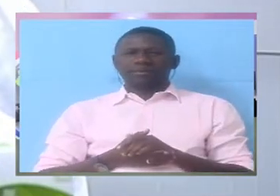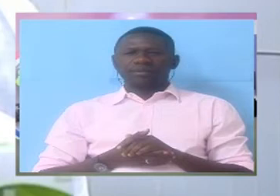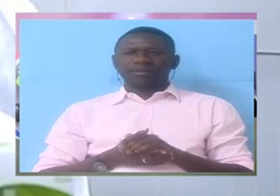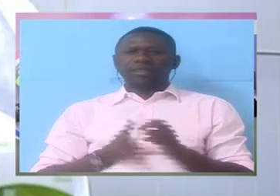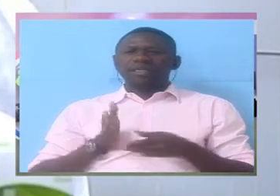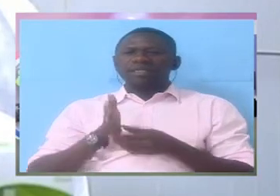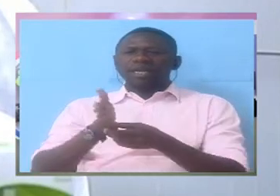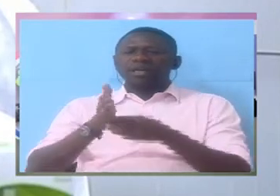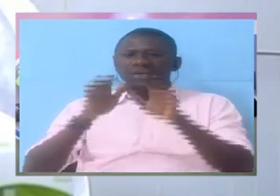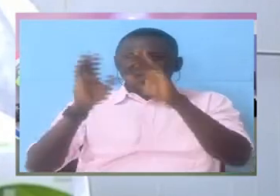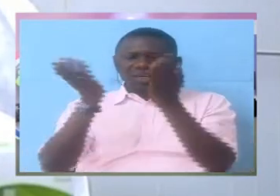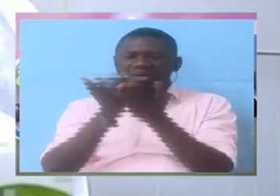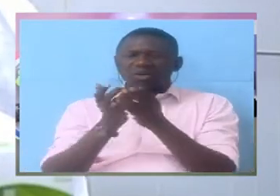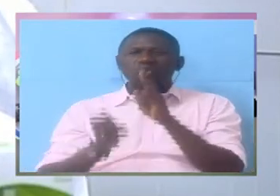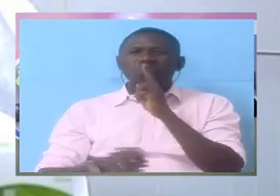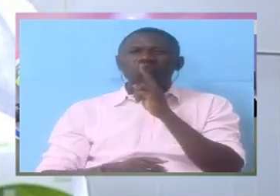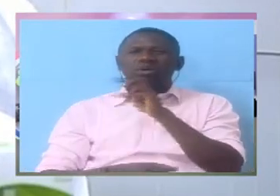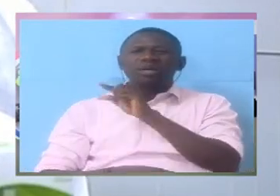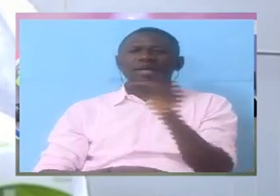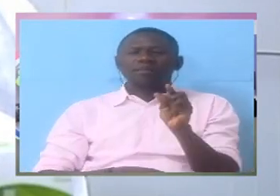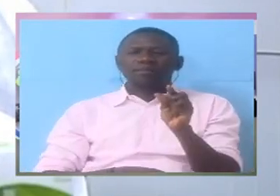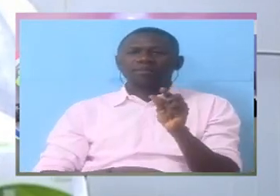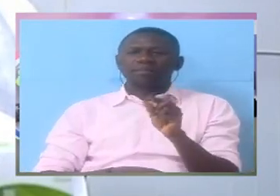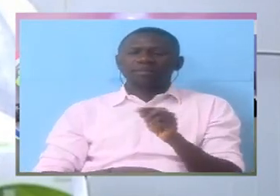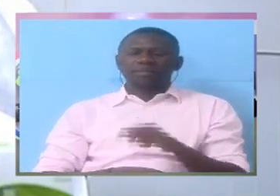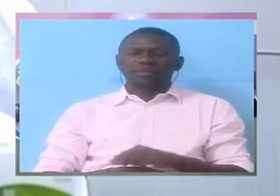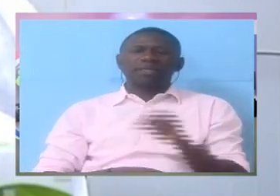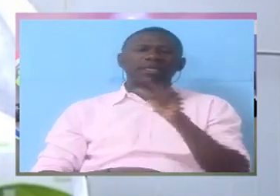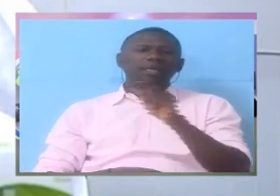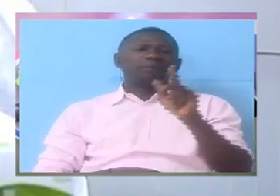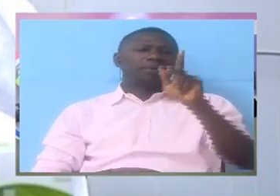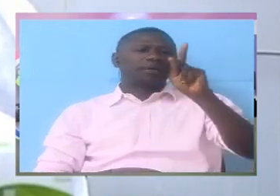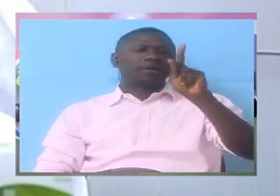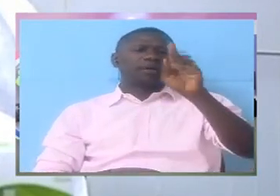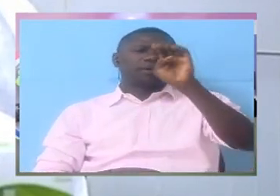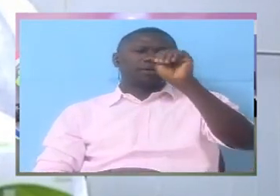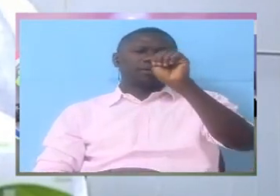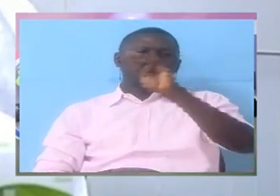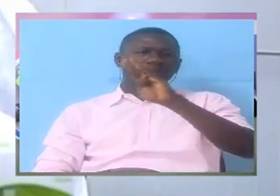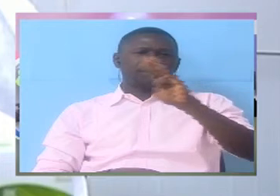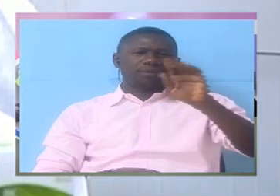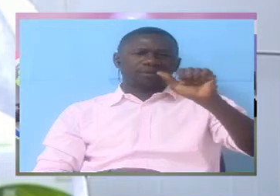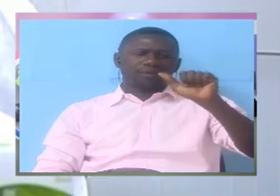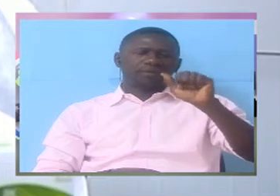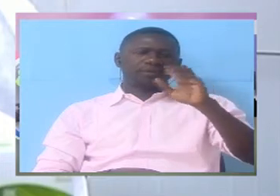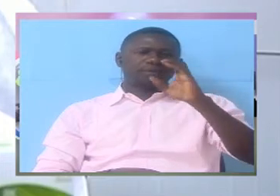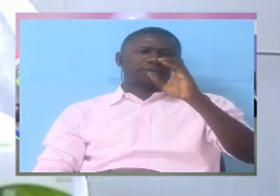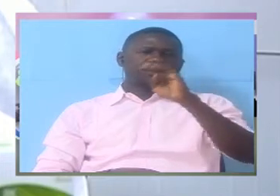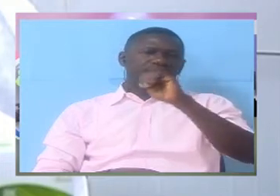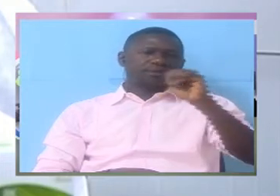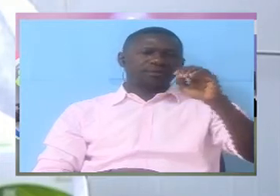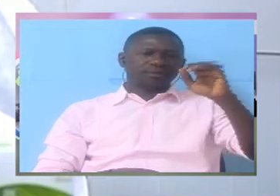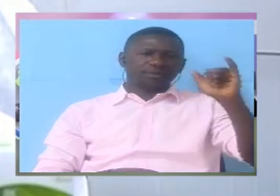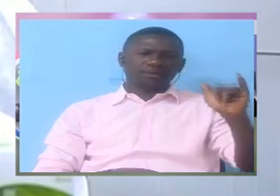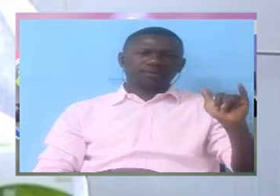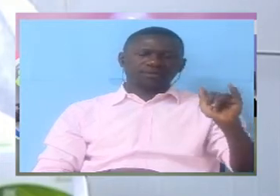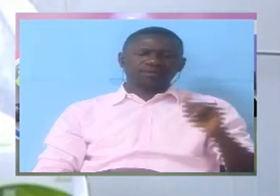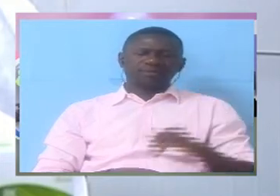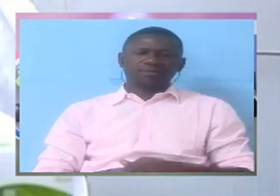Wotino. Yaba Sise at the time. What time did you arrive there? What did Yumala Mifuraje? Montoro Watajuma. Yaba's house, you